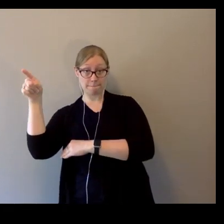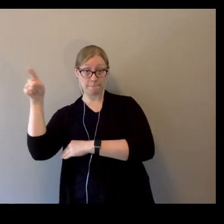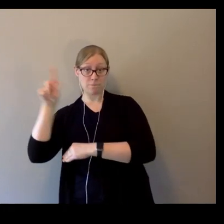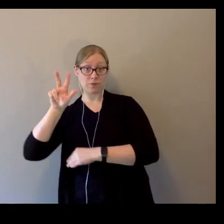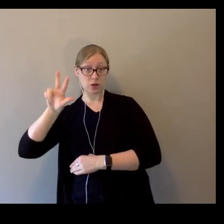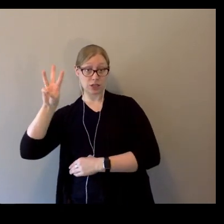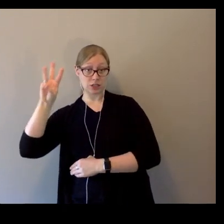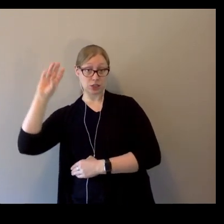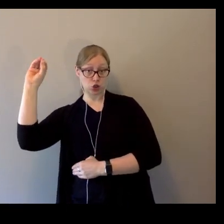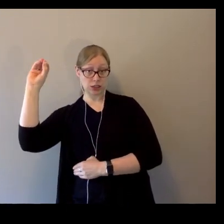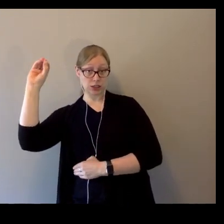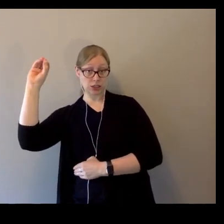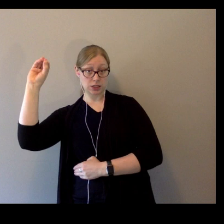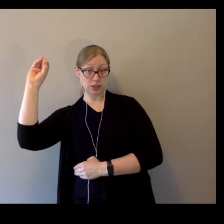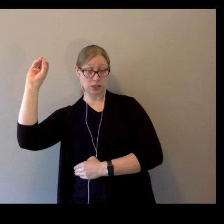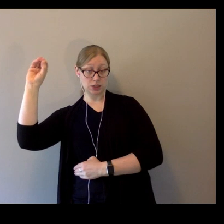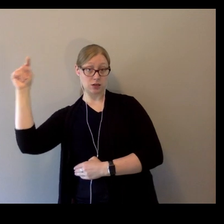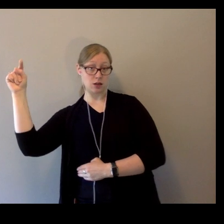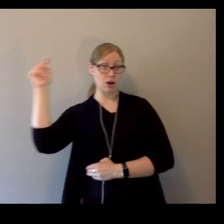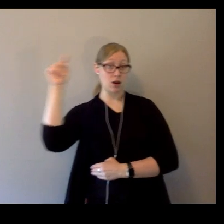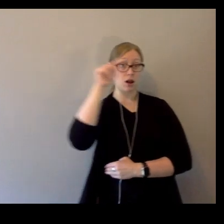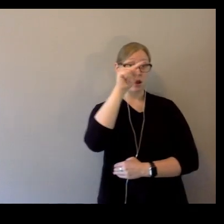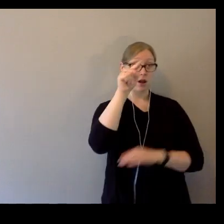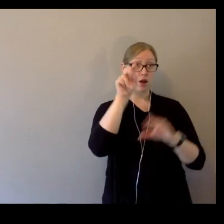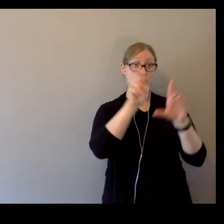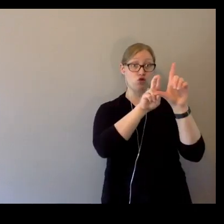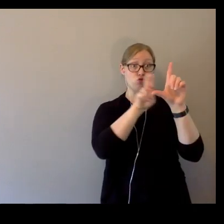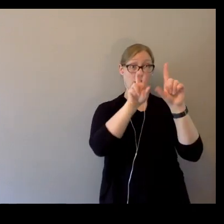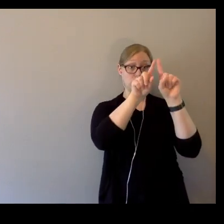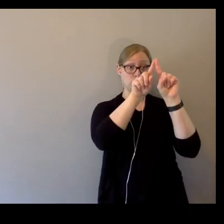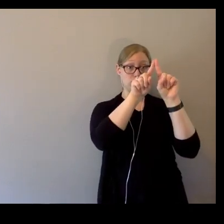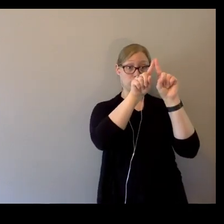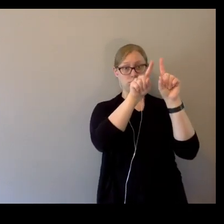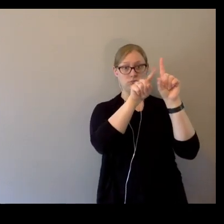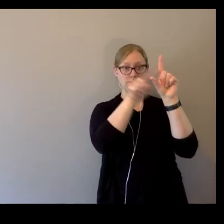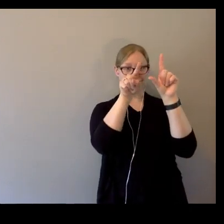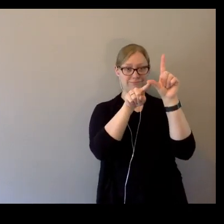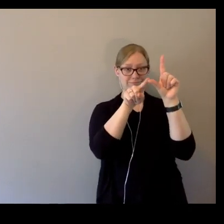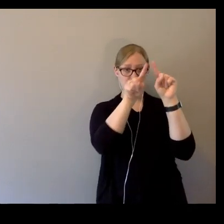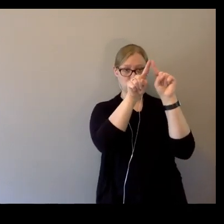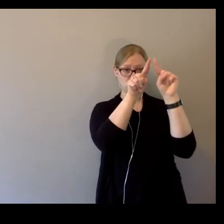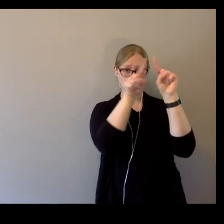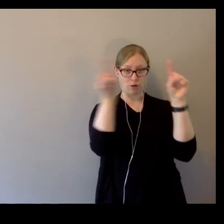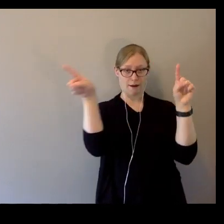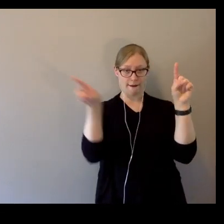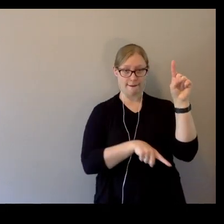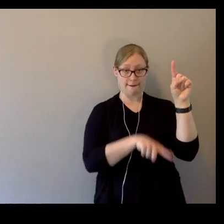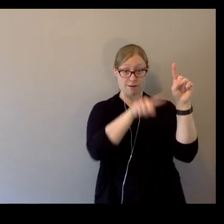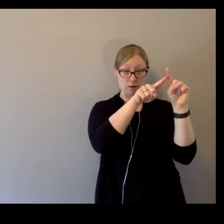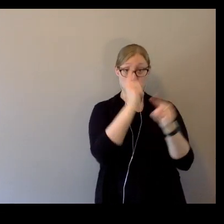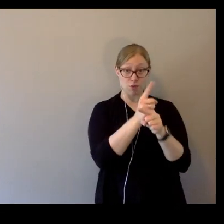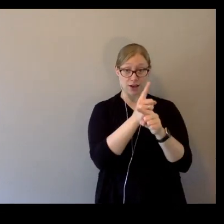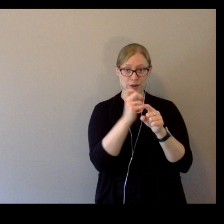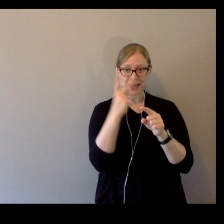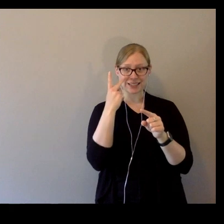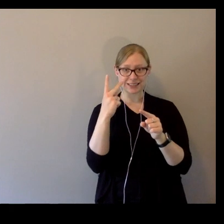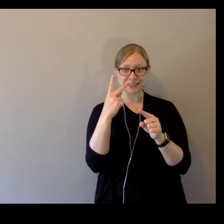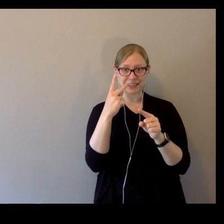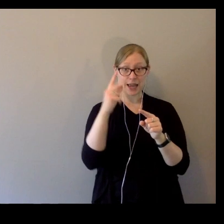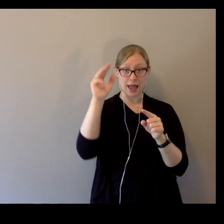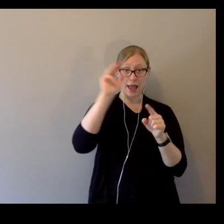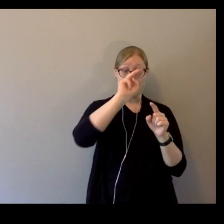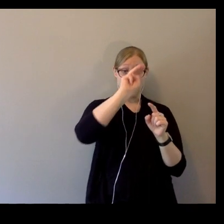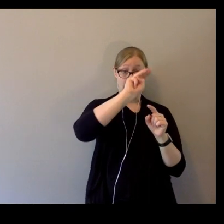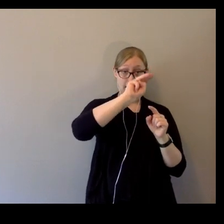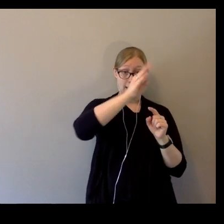degrees, and we have a right triangle because you can see that this this line right here, M, is